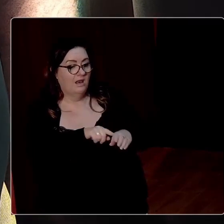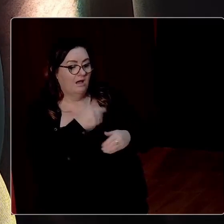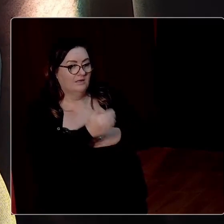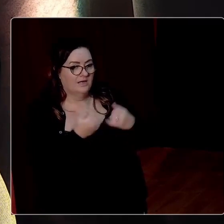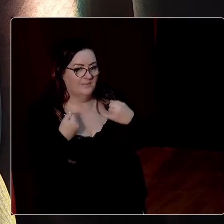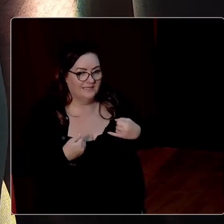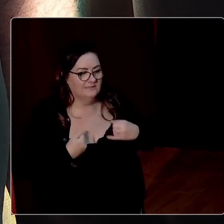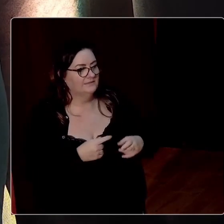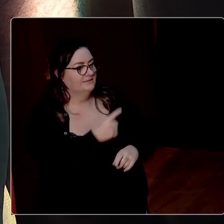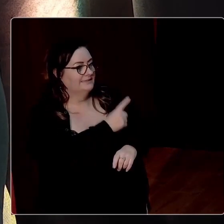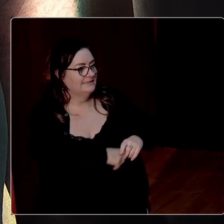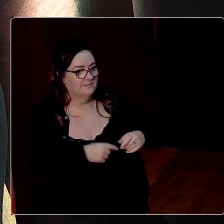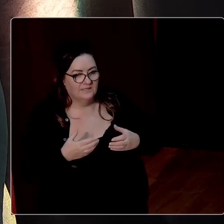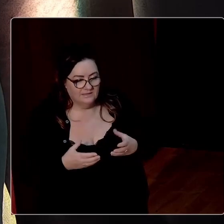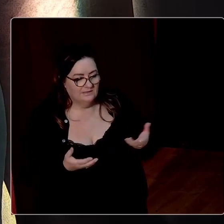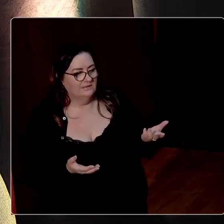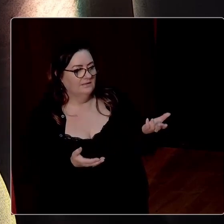long-term illness, disability,